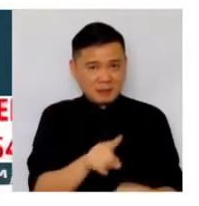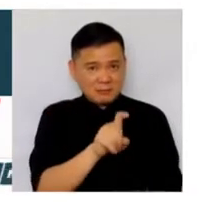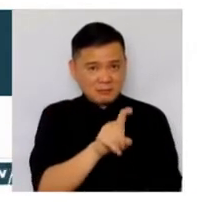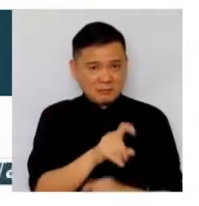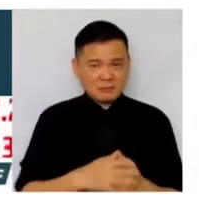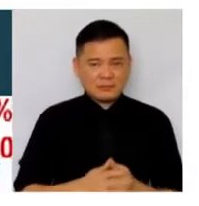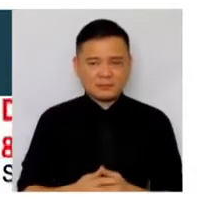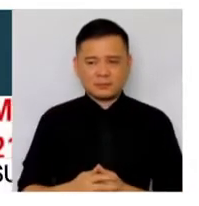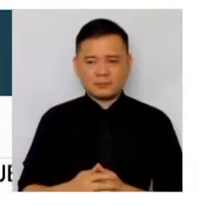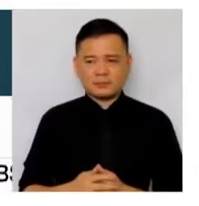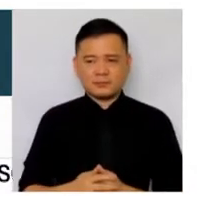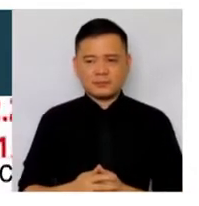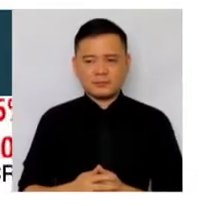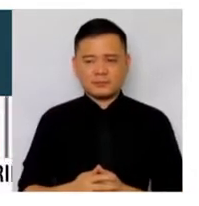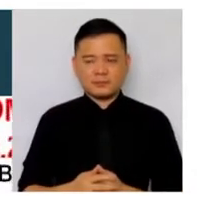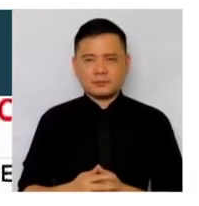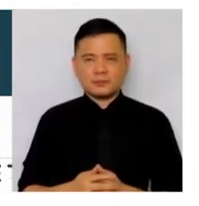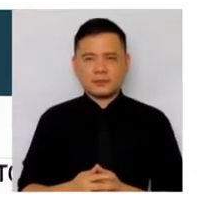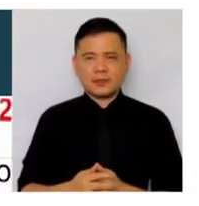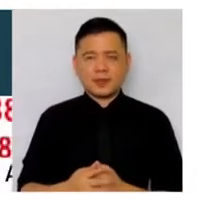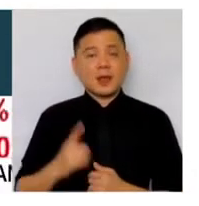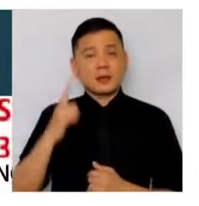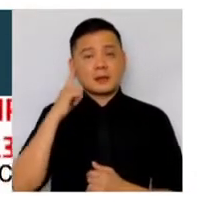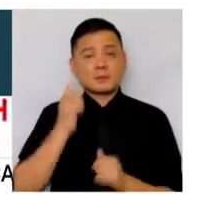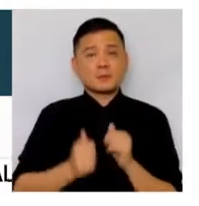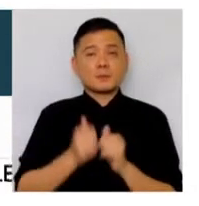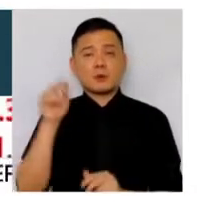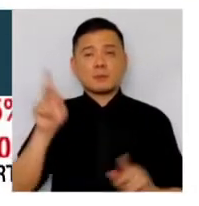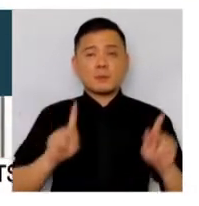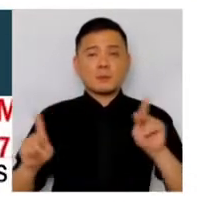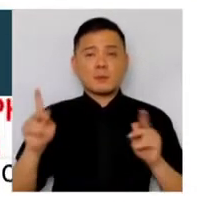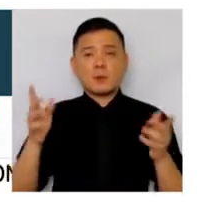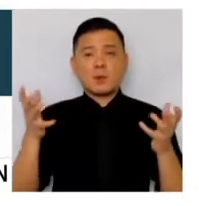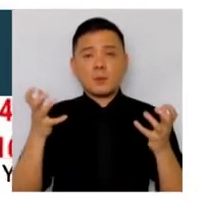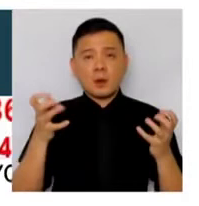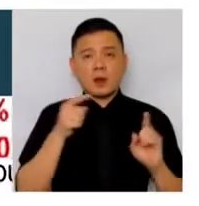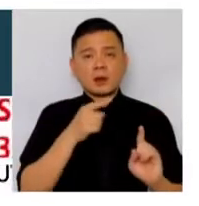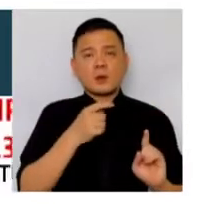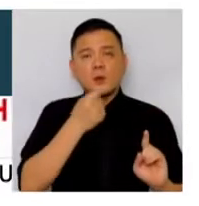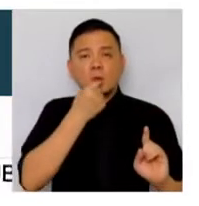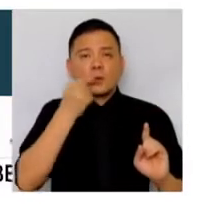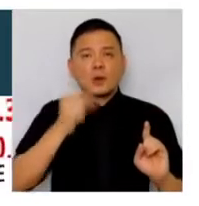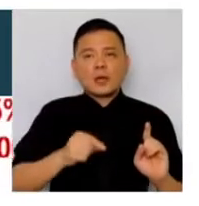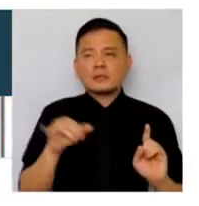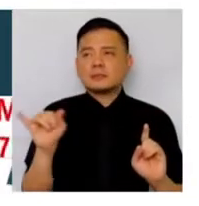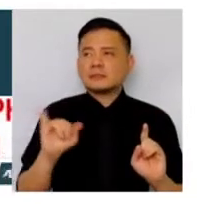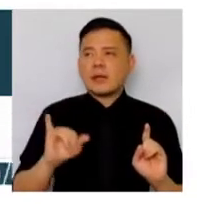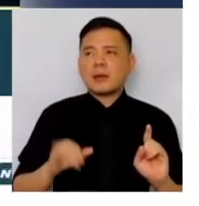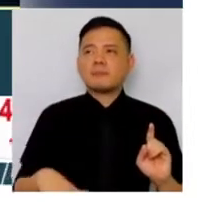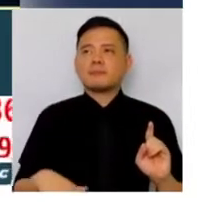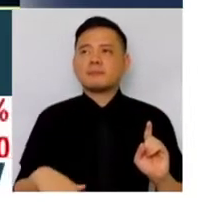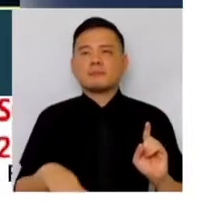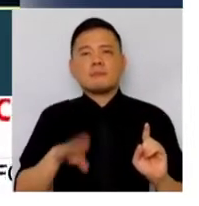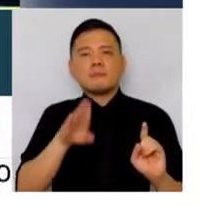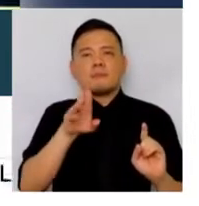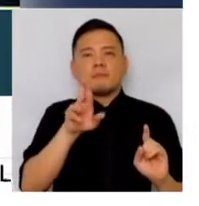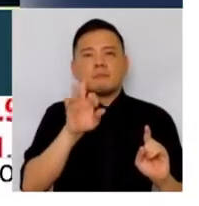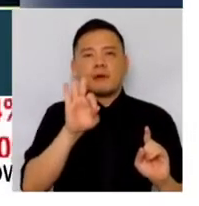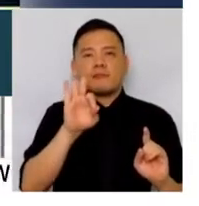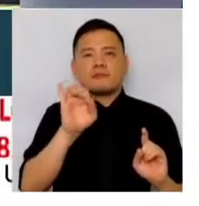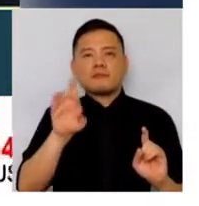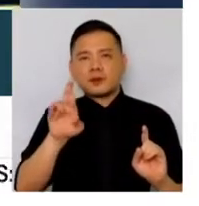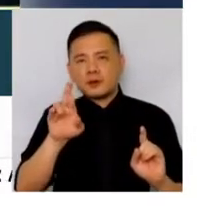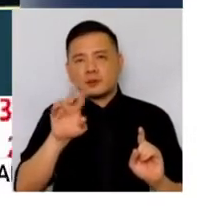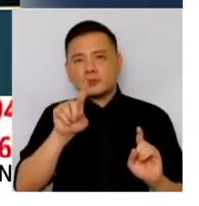I think what most people want is to make Ukraine a buffer zone. And I don't think I like that term. You know, it's